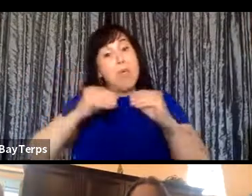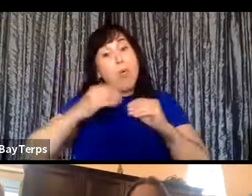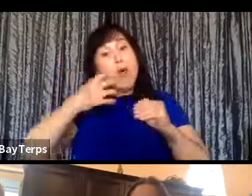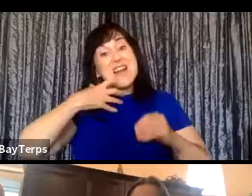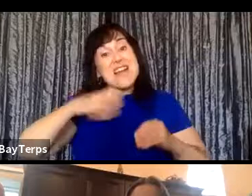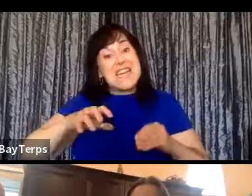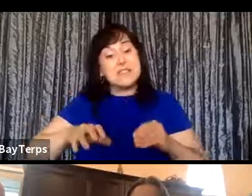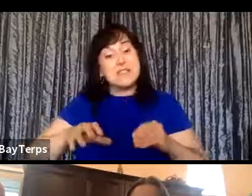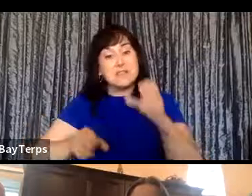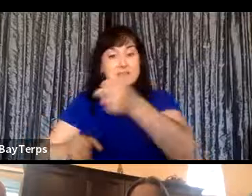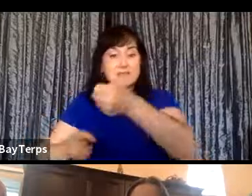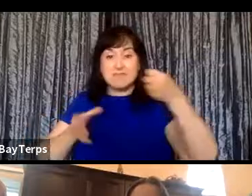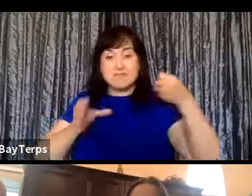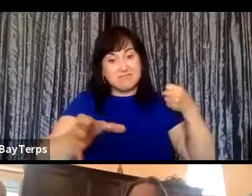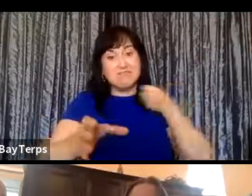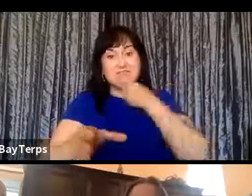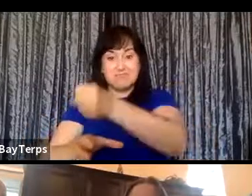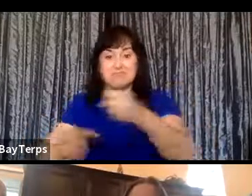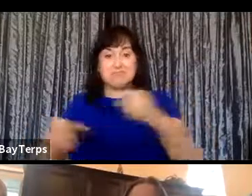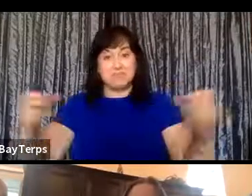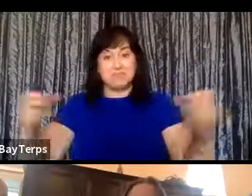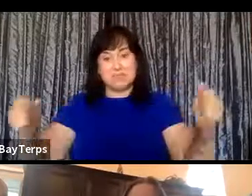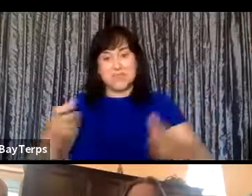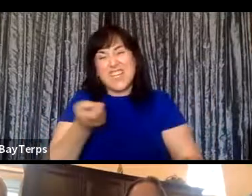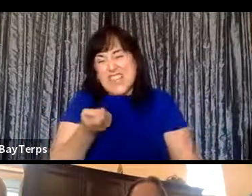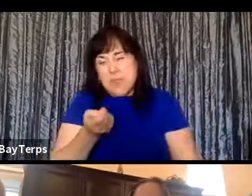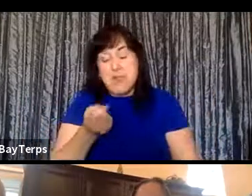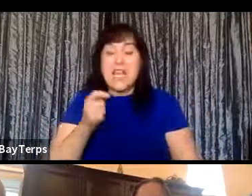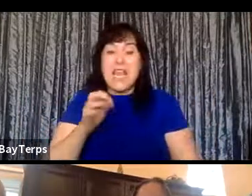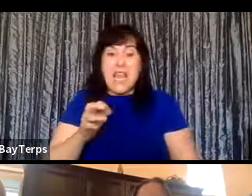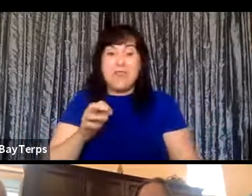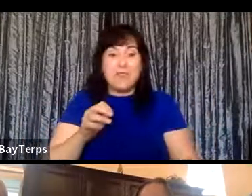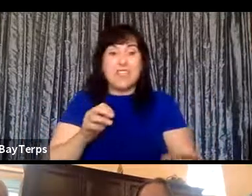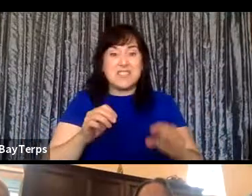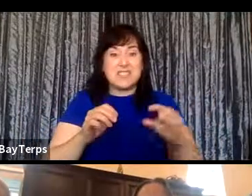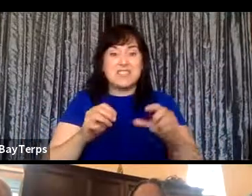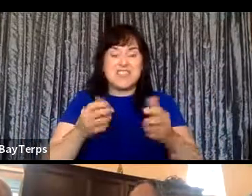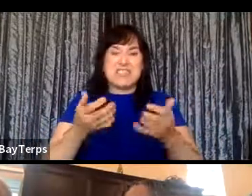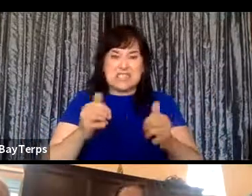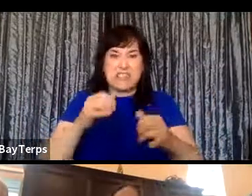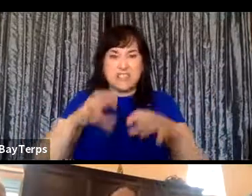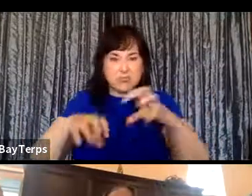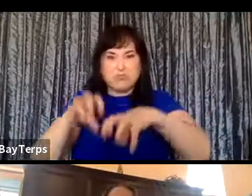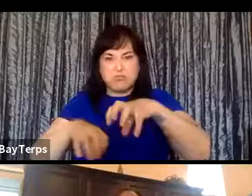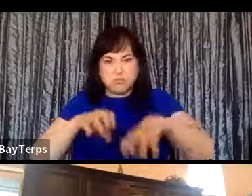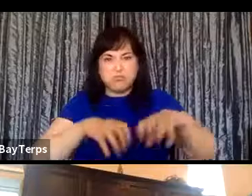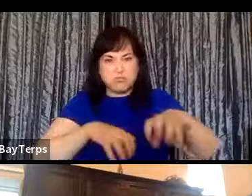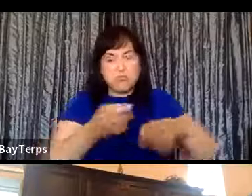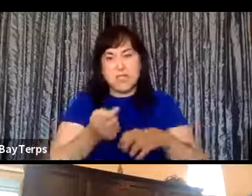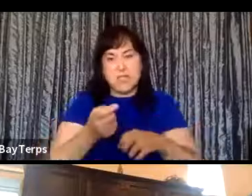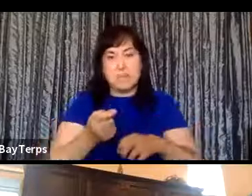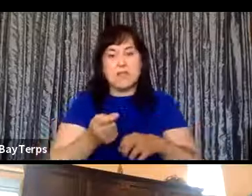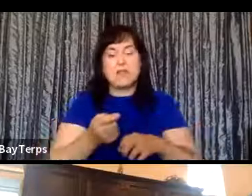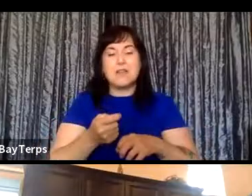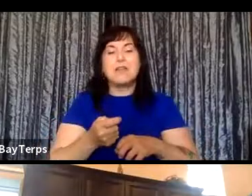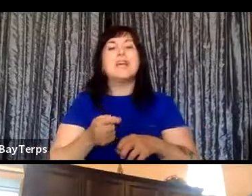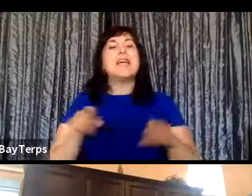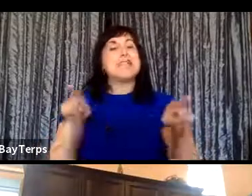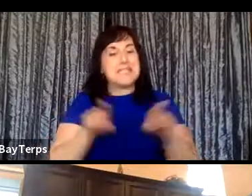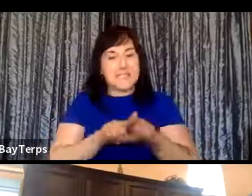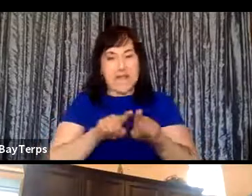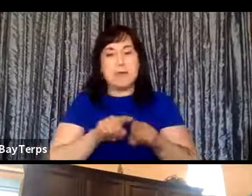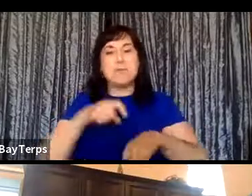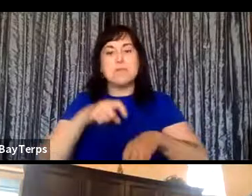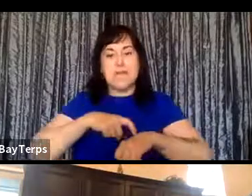it's lumpy and clumpy, Kendra, and a little bit chunky, we're going to put it back in the microwave for the same amount of time as you did first time around.